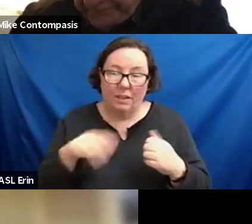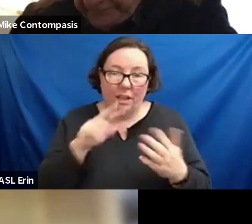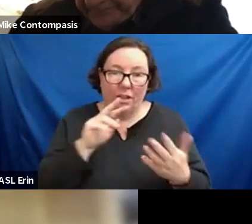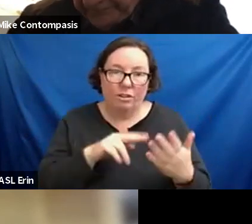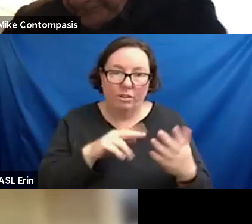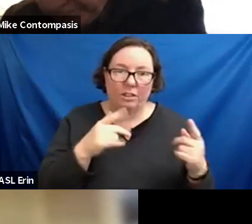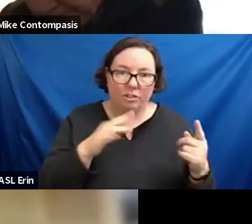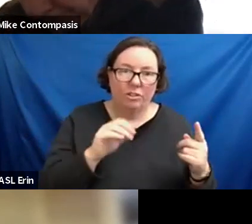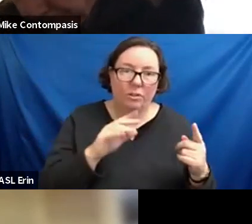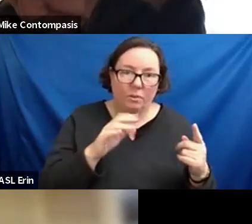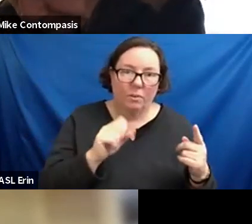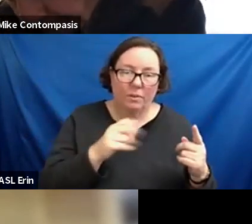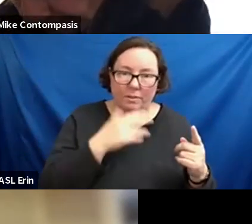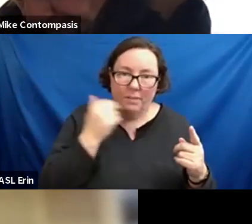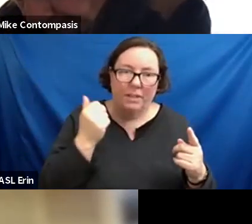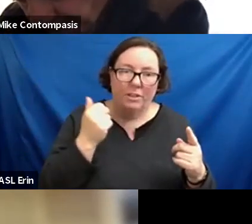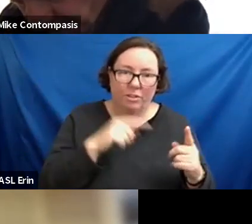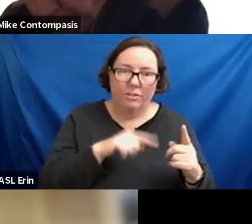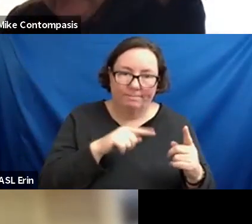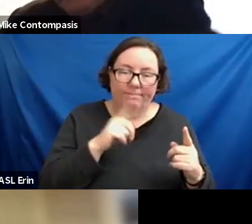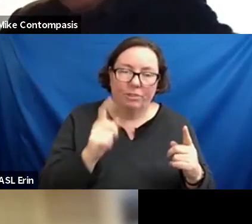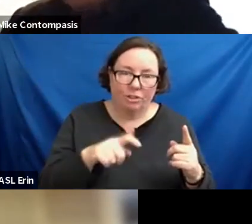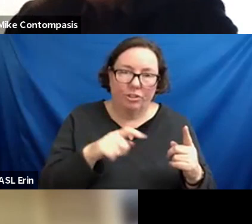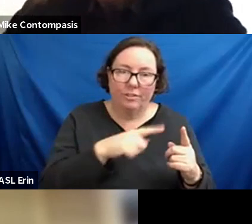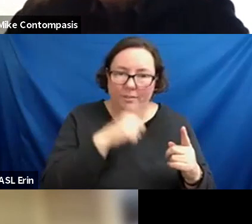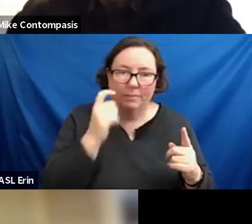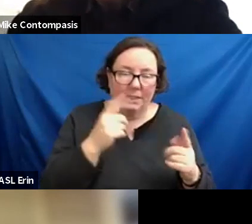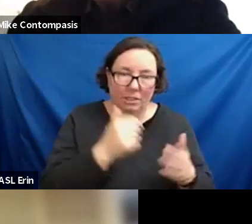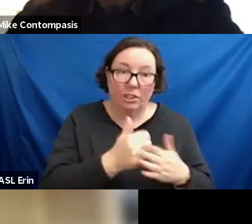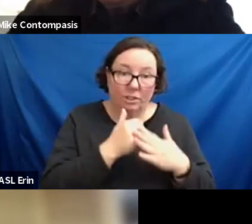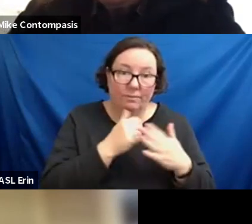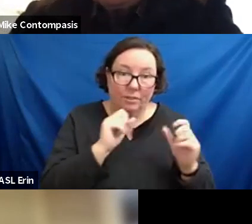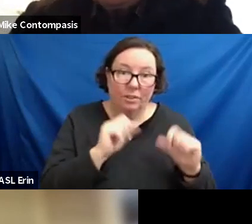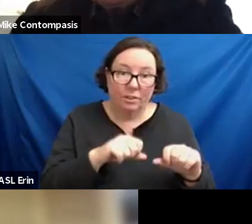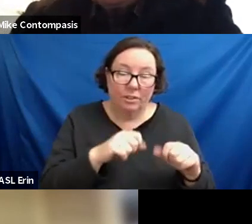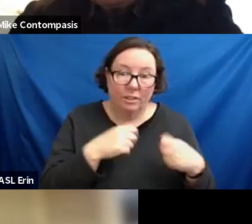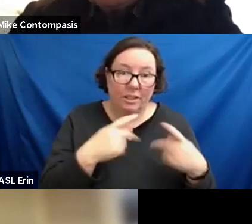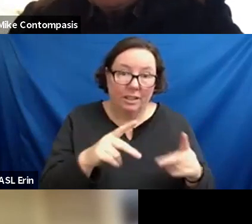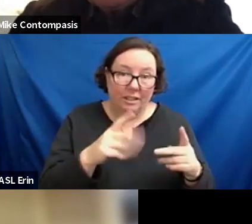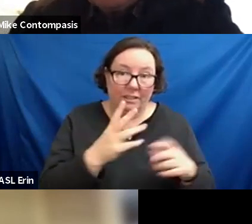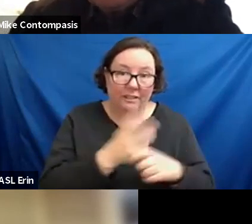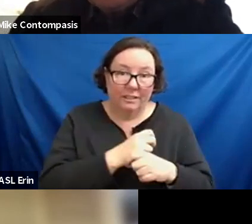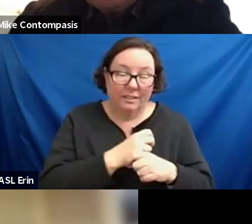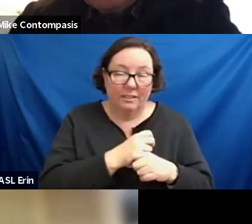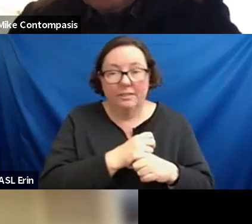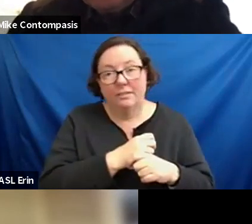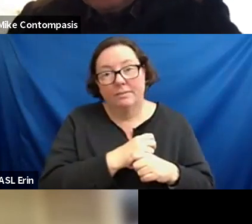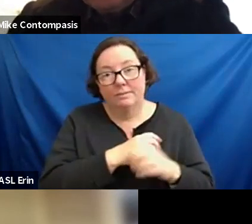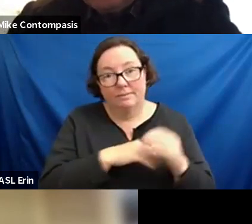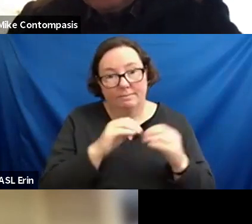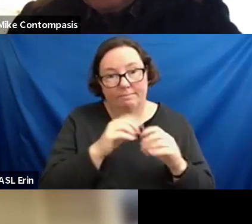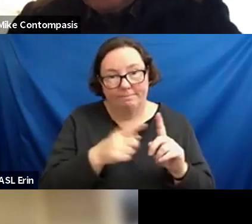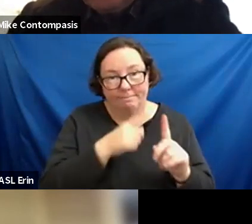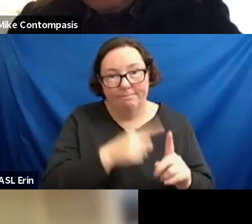at the Geo Code is something that we should do, because it could allow us to get to